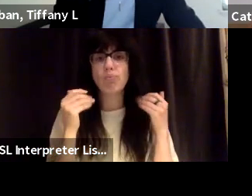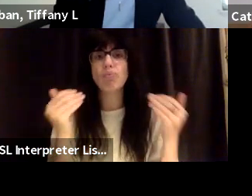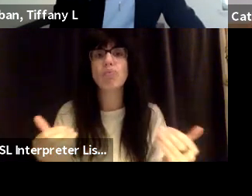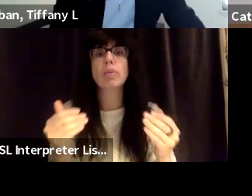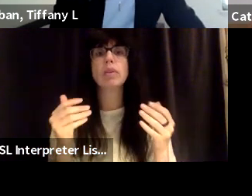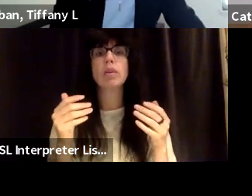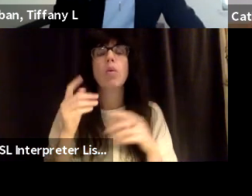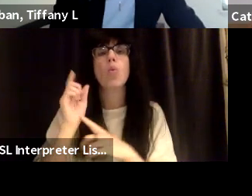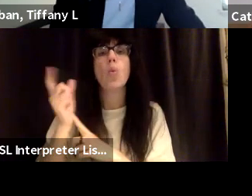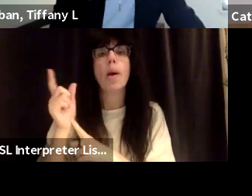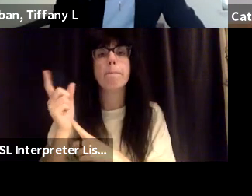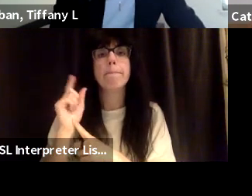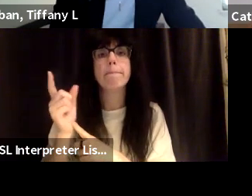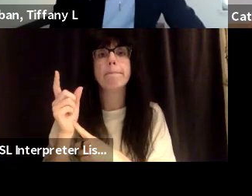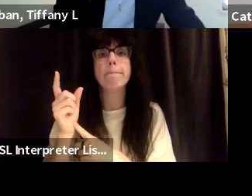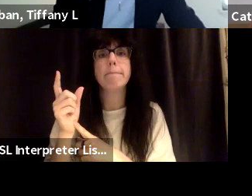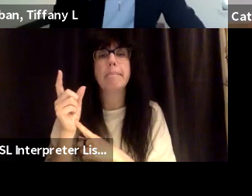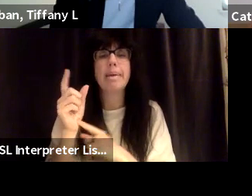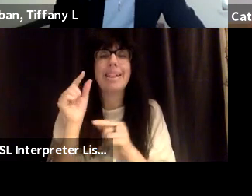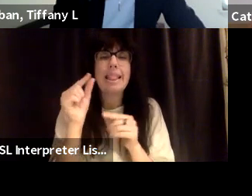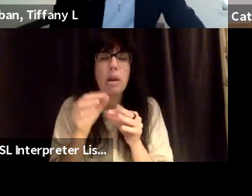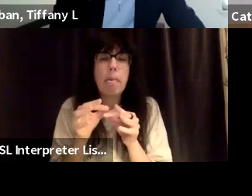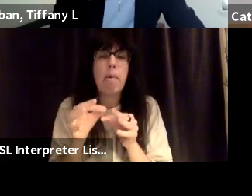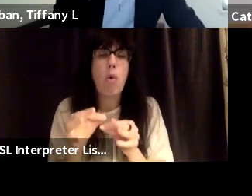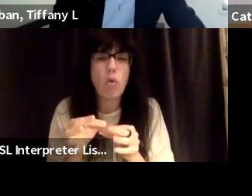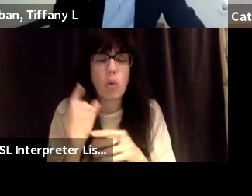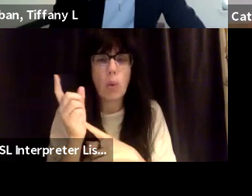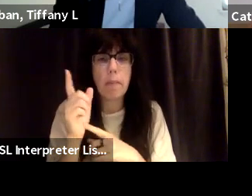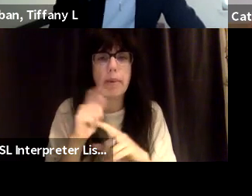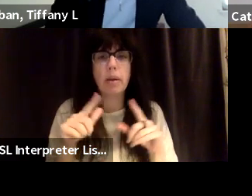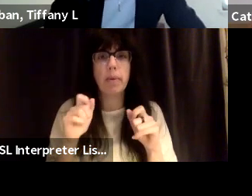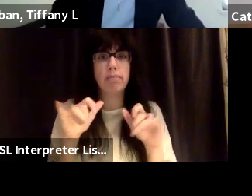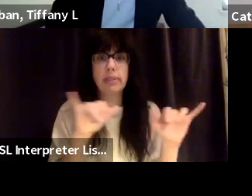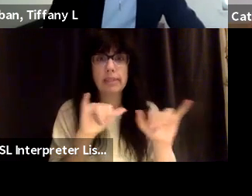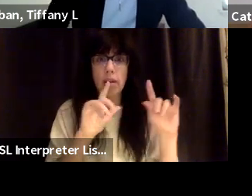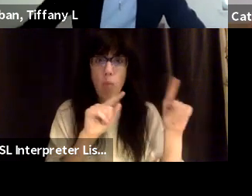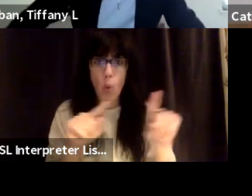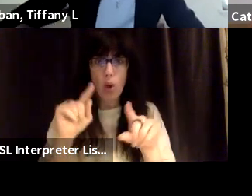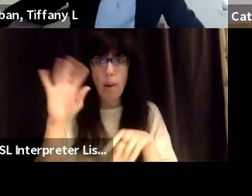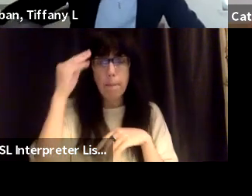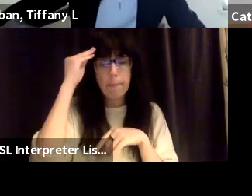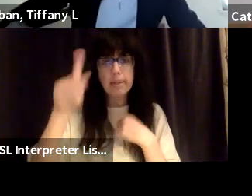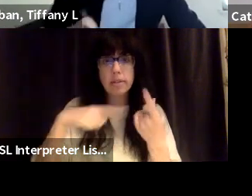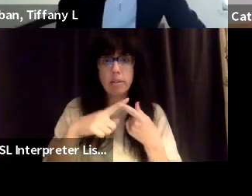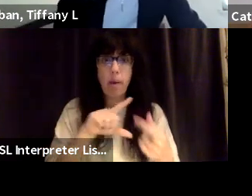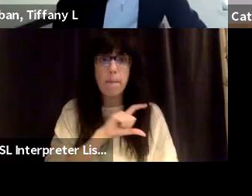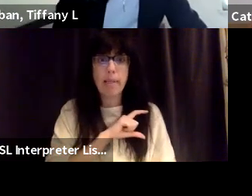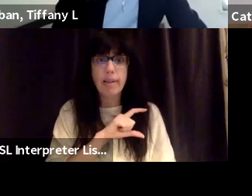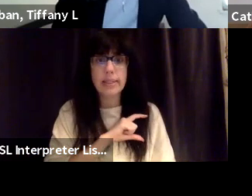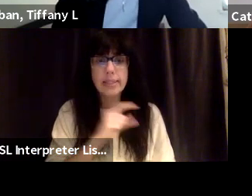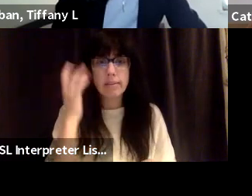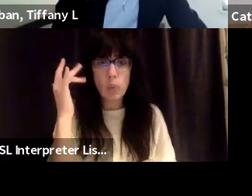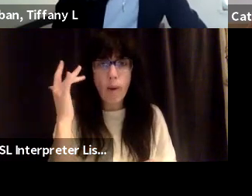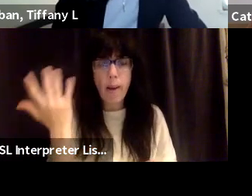We'll have 1 minute. And again, I'll let you go a little bit over, but— Okay, you want to go in the same order, just opinions about the police and why?